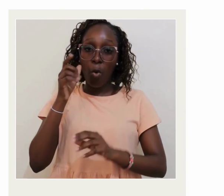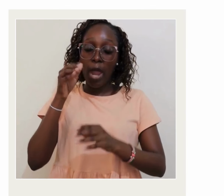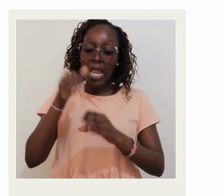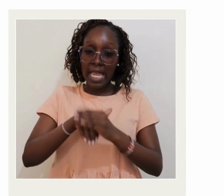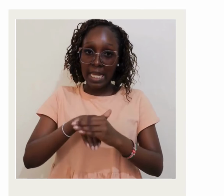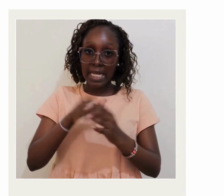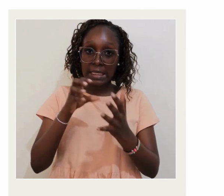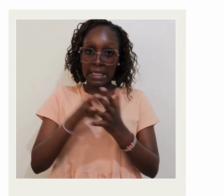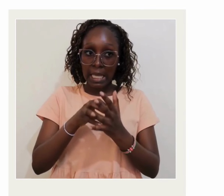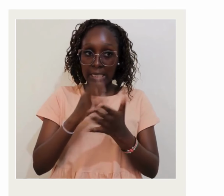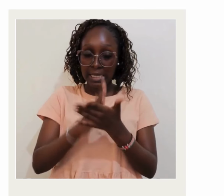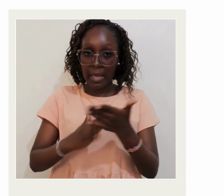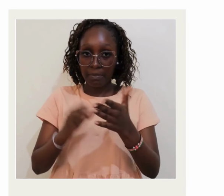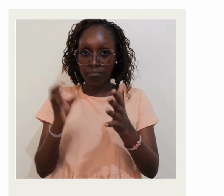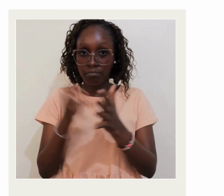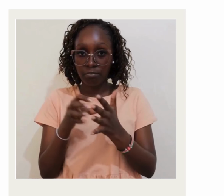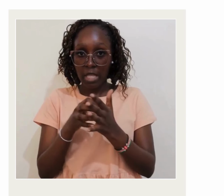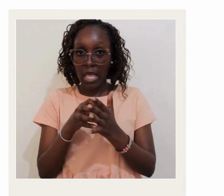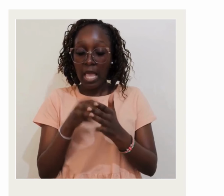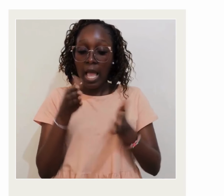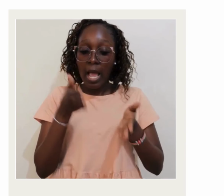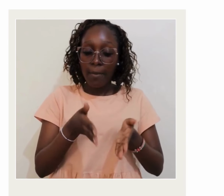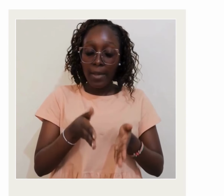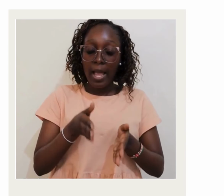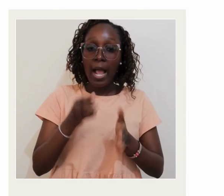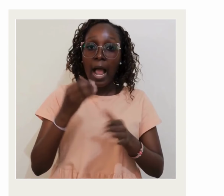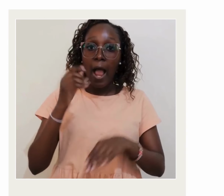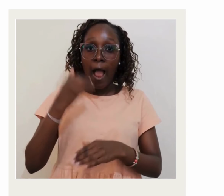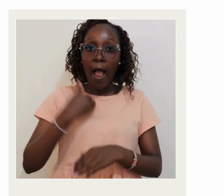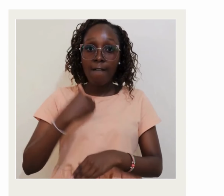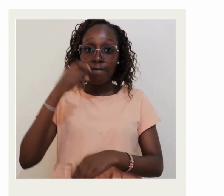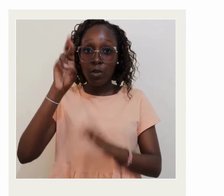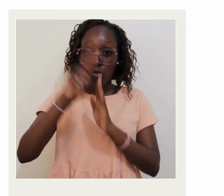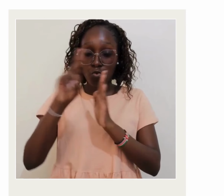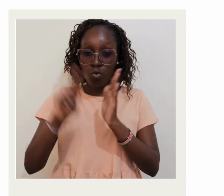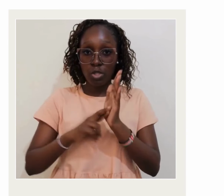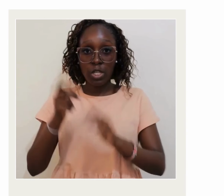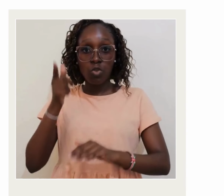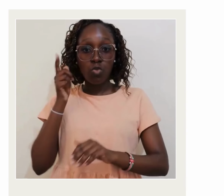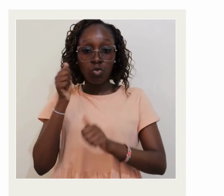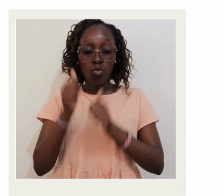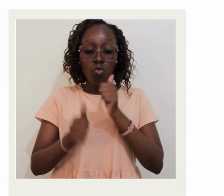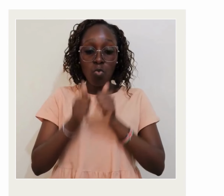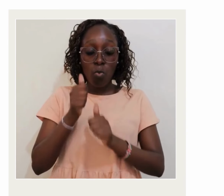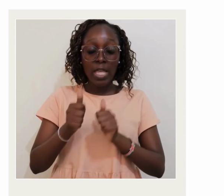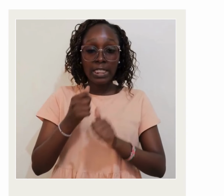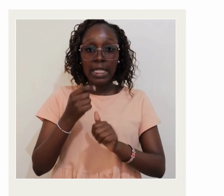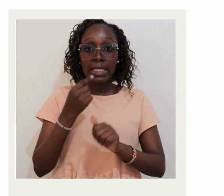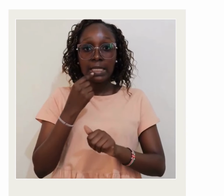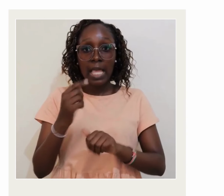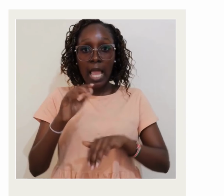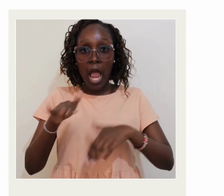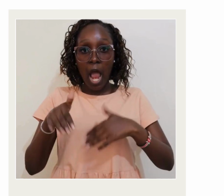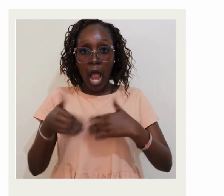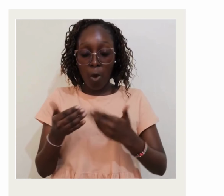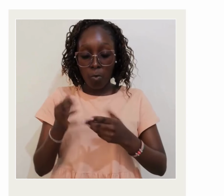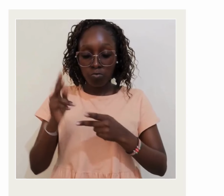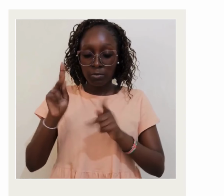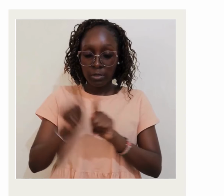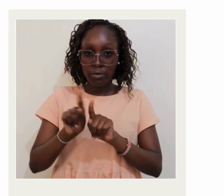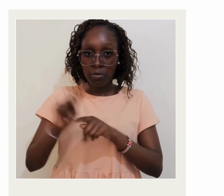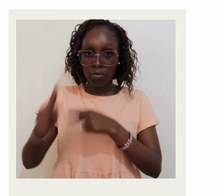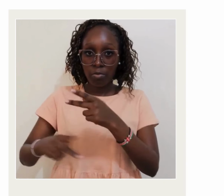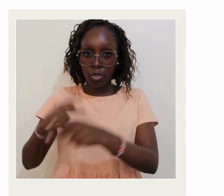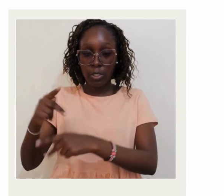laws in certain cases. In this case, rules and regulations will outline the criteria